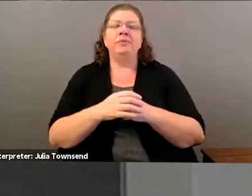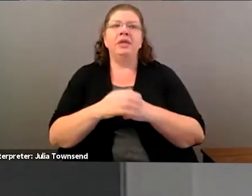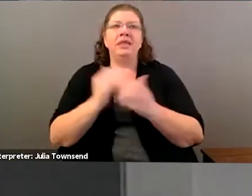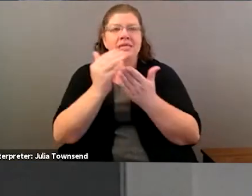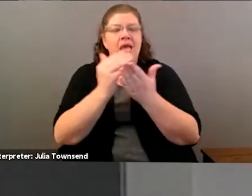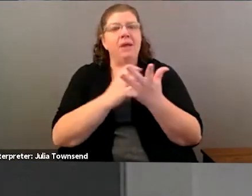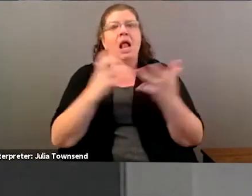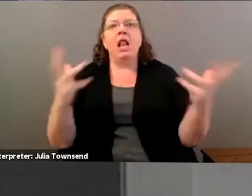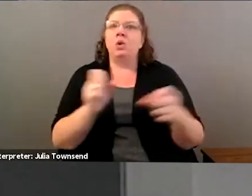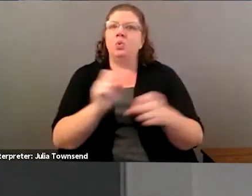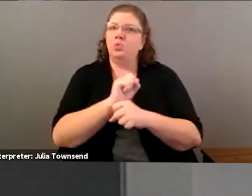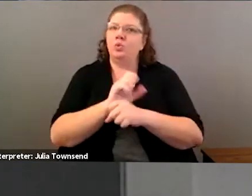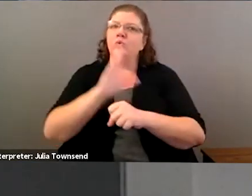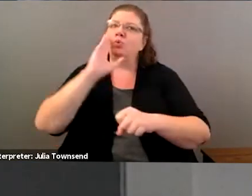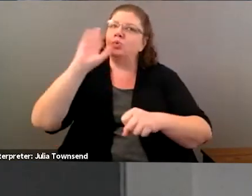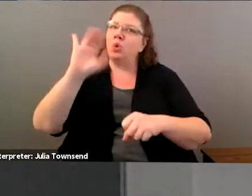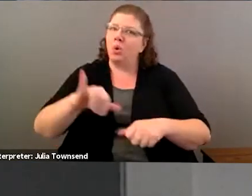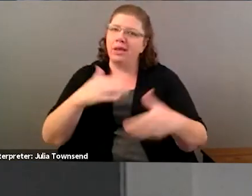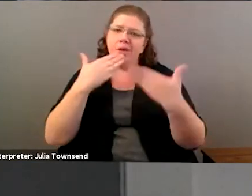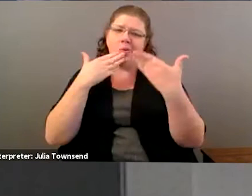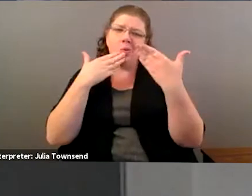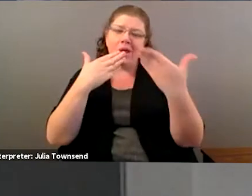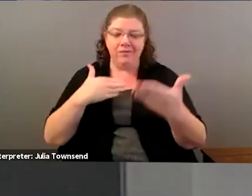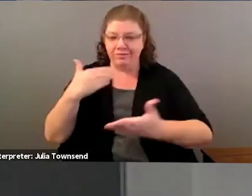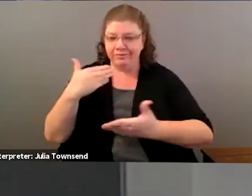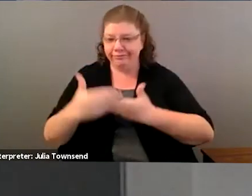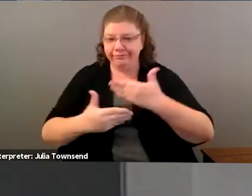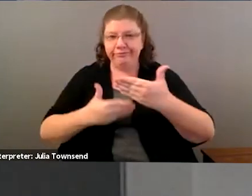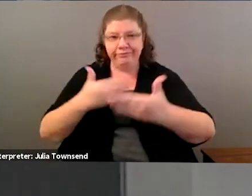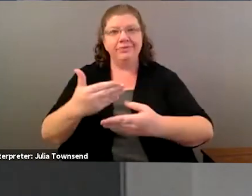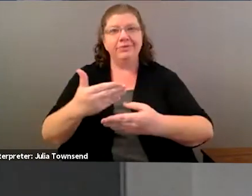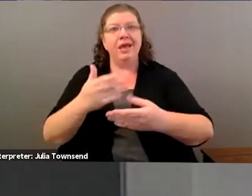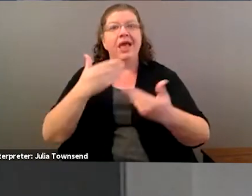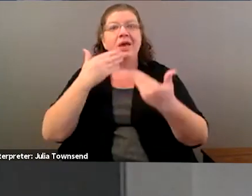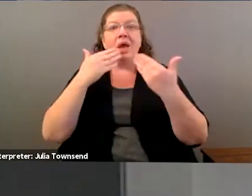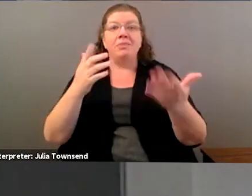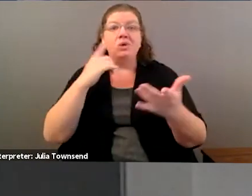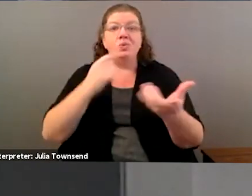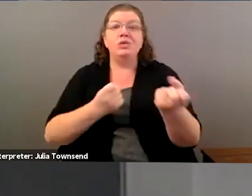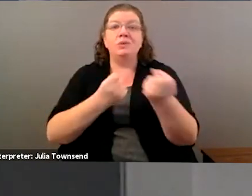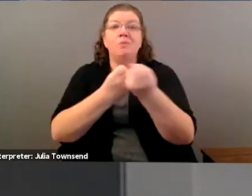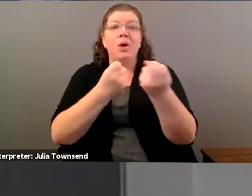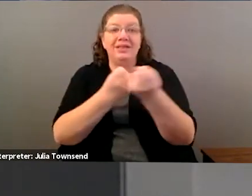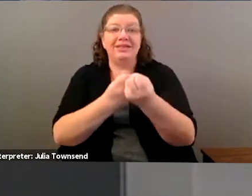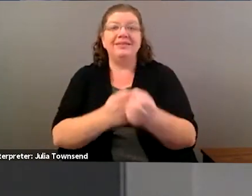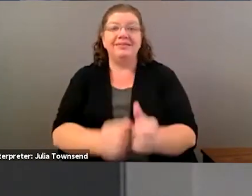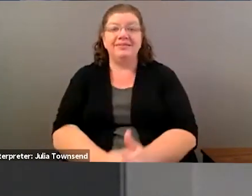work, and I'm grateful to be at this point and grateful to support this.